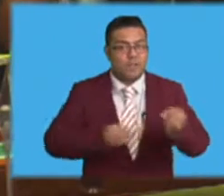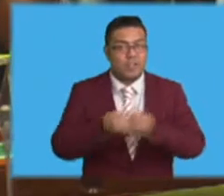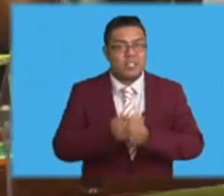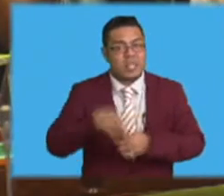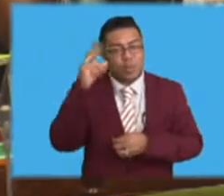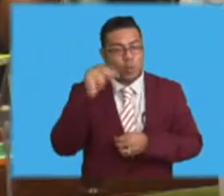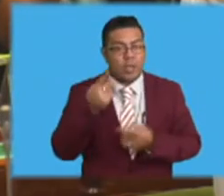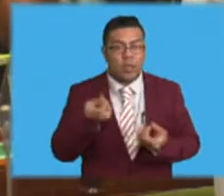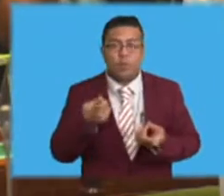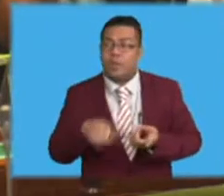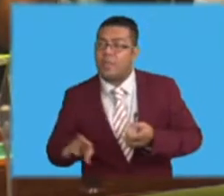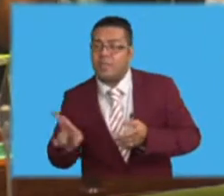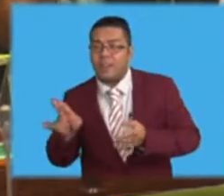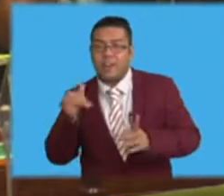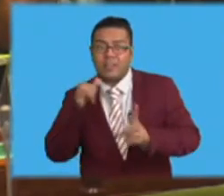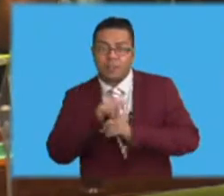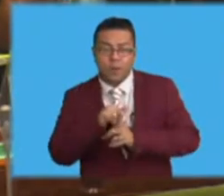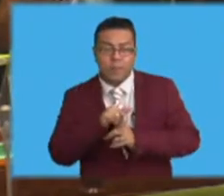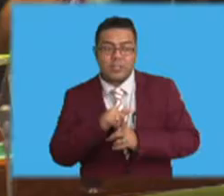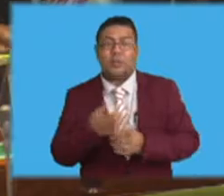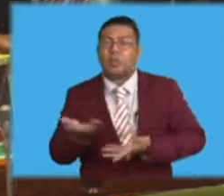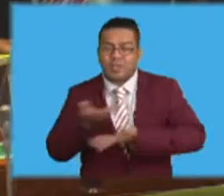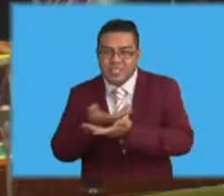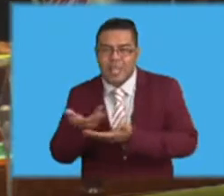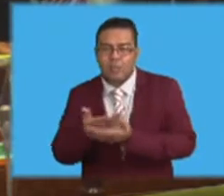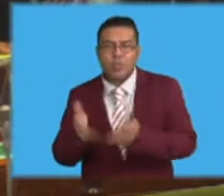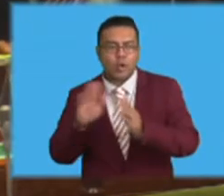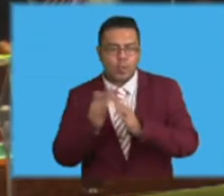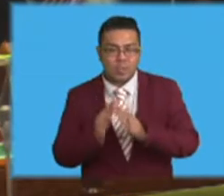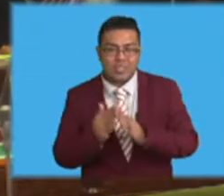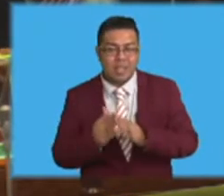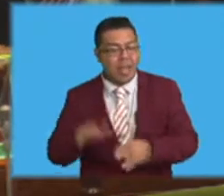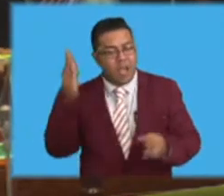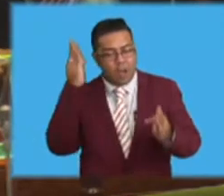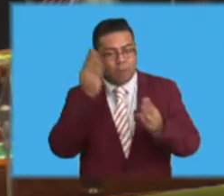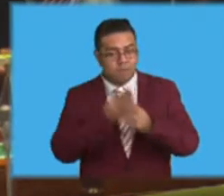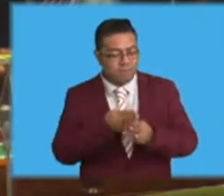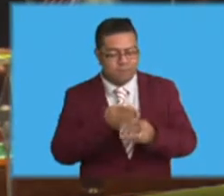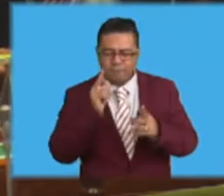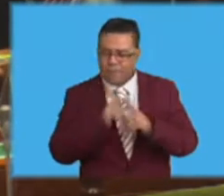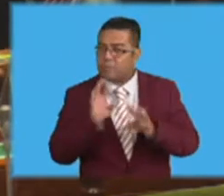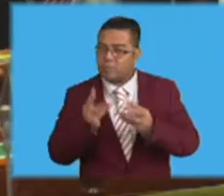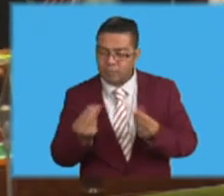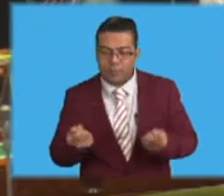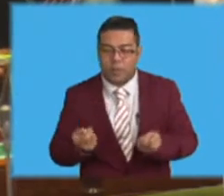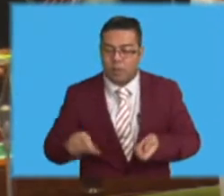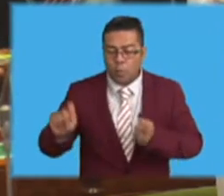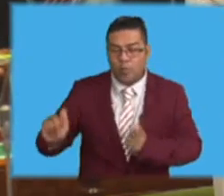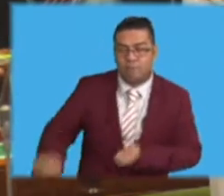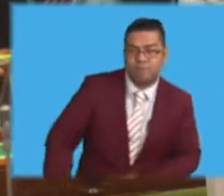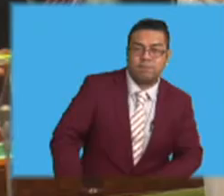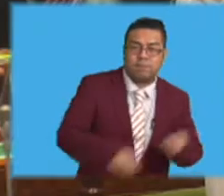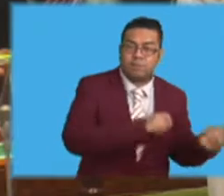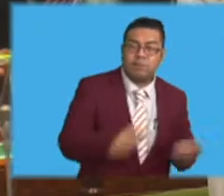consultation with Rokoto Inamosi to consult the communities. Our most immediate remedy, Madam Speaker, was to bail out the septic and